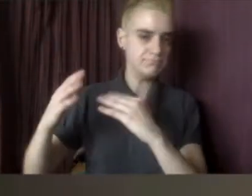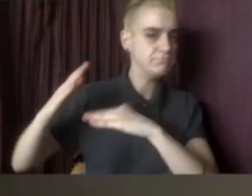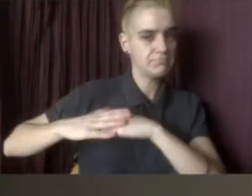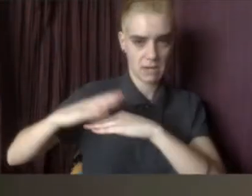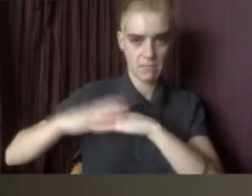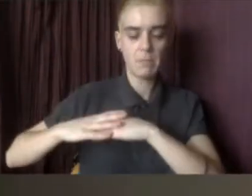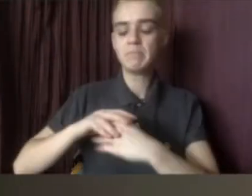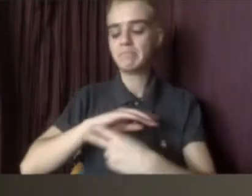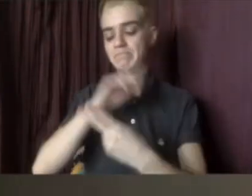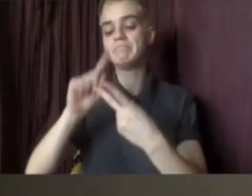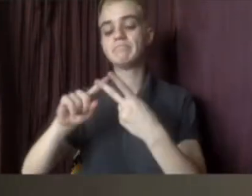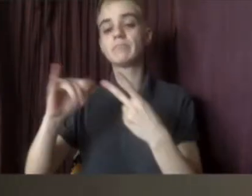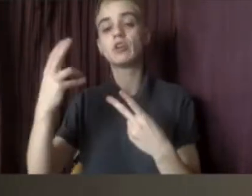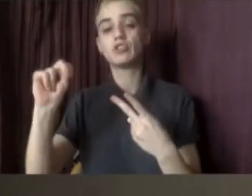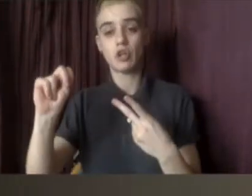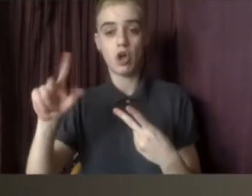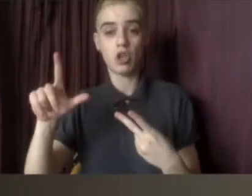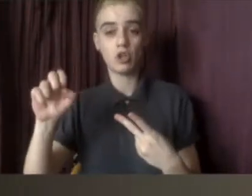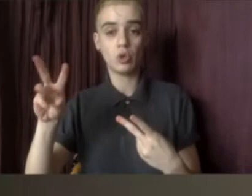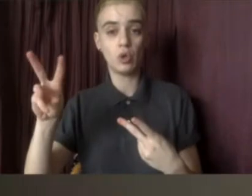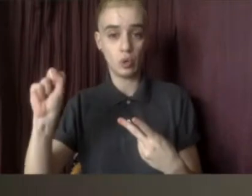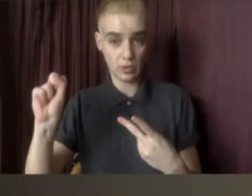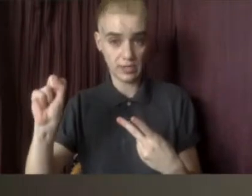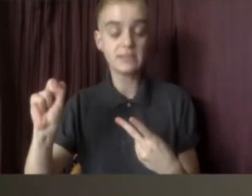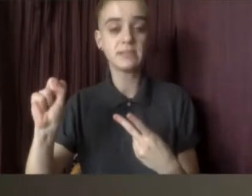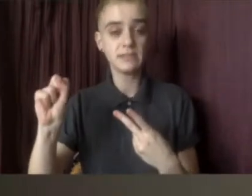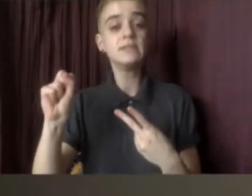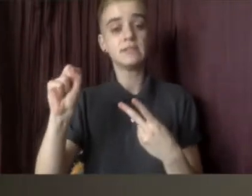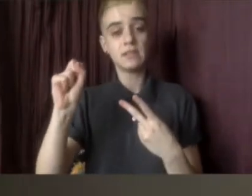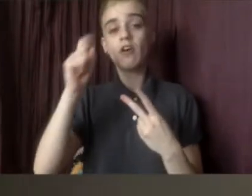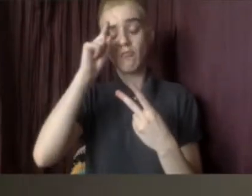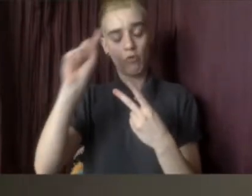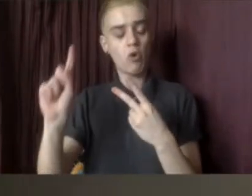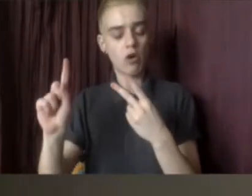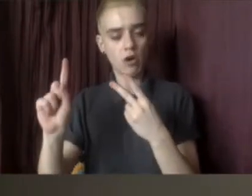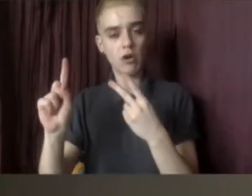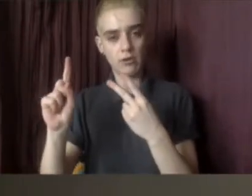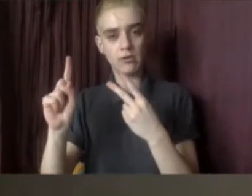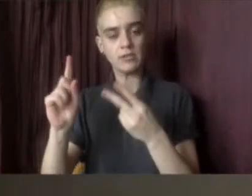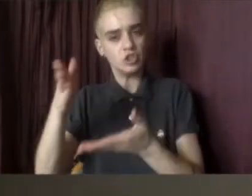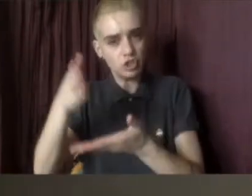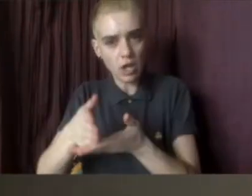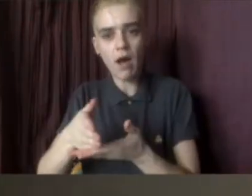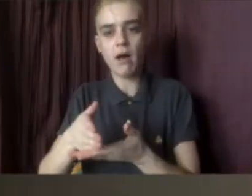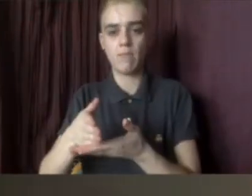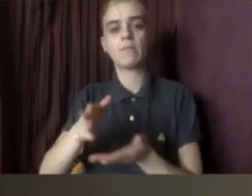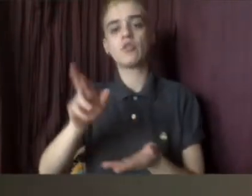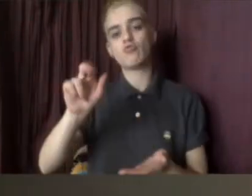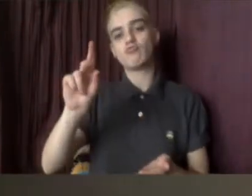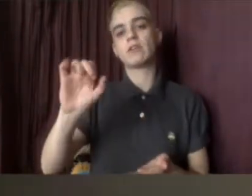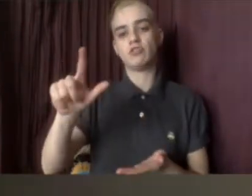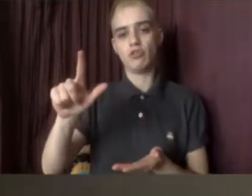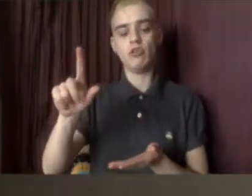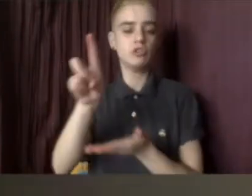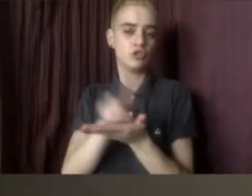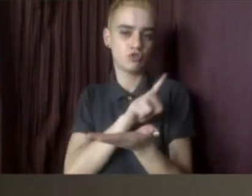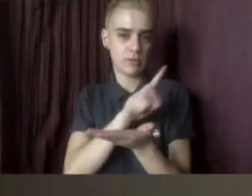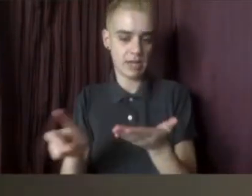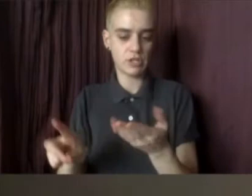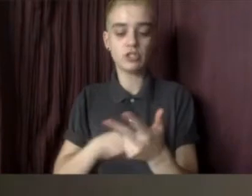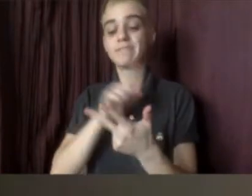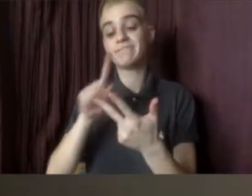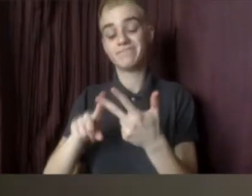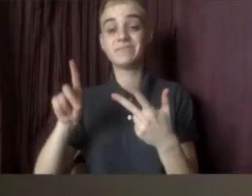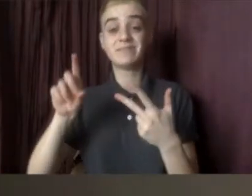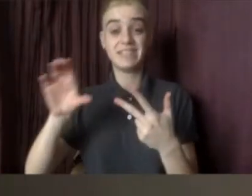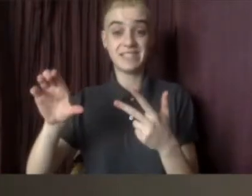sort of targeted responses to a historically disenfranchised community in which I live as well. So please call